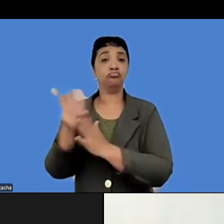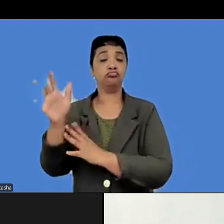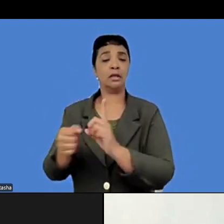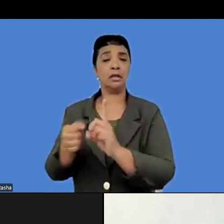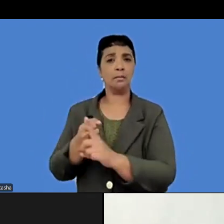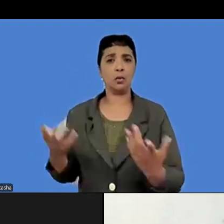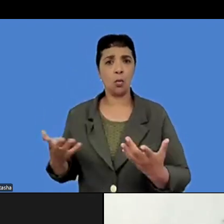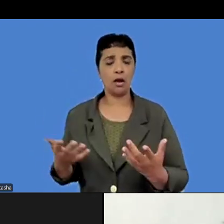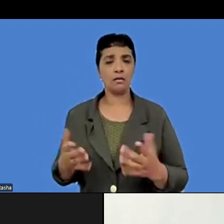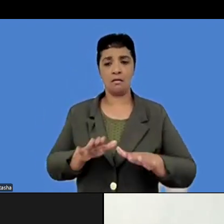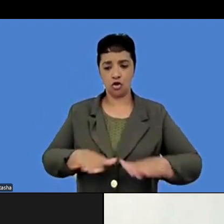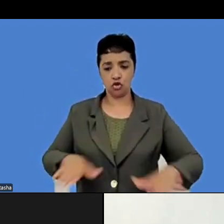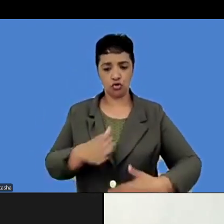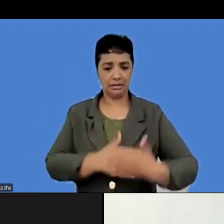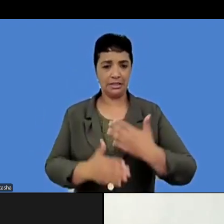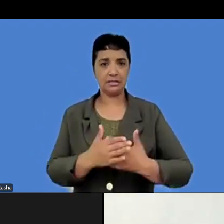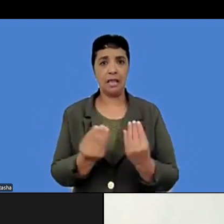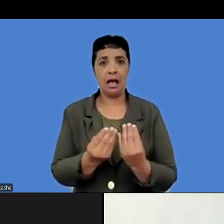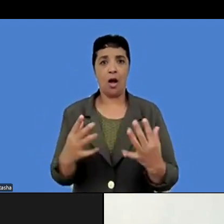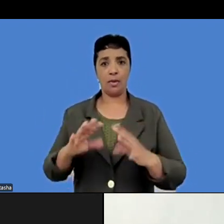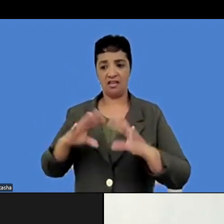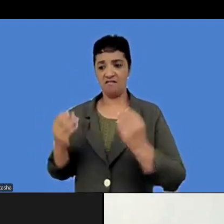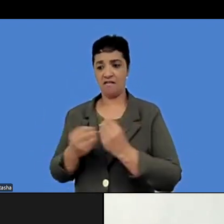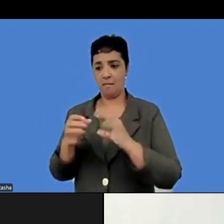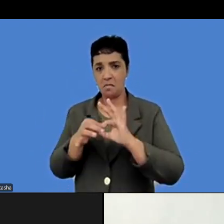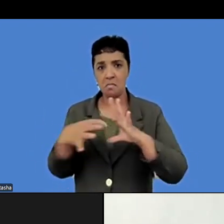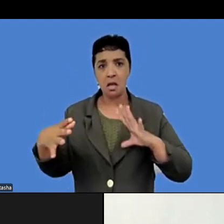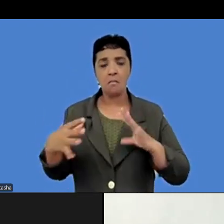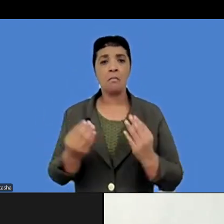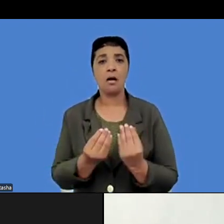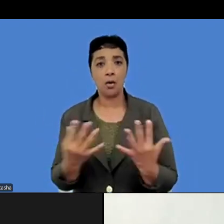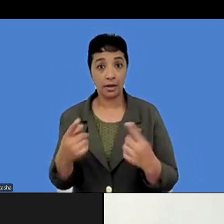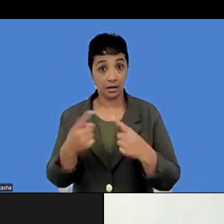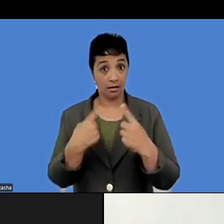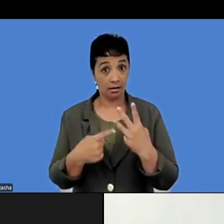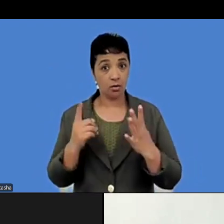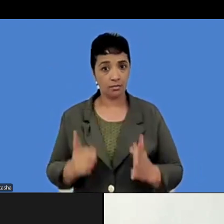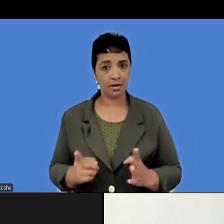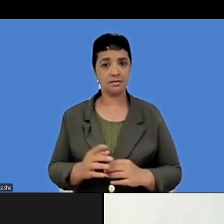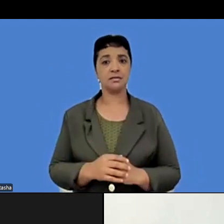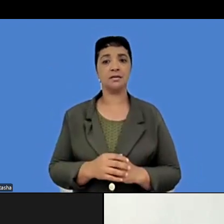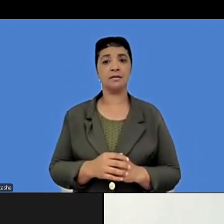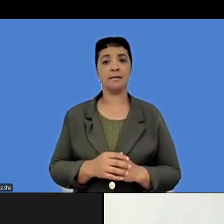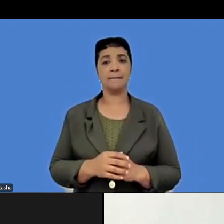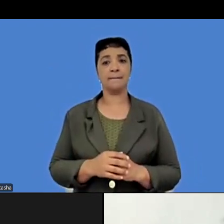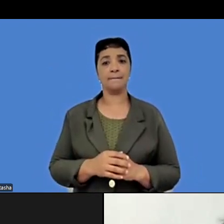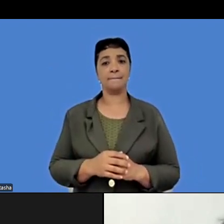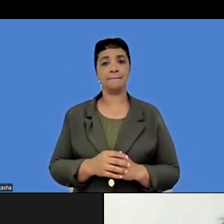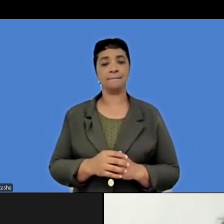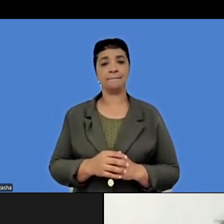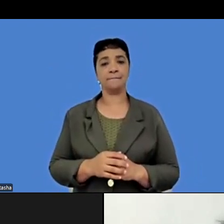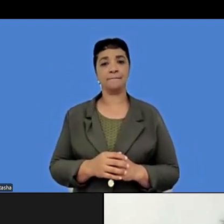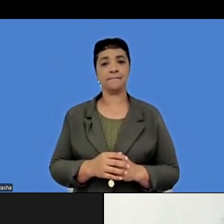with disabilities separated from their families, include deinstitutionalization and national